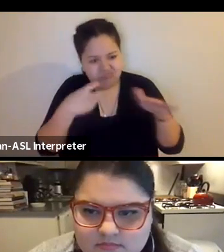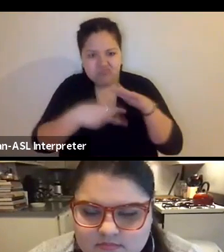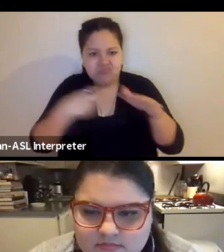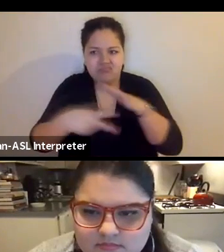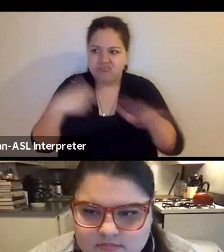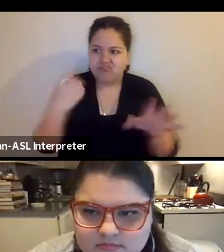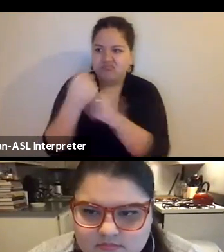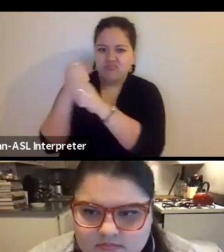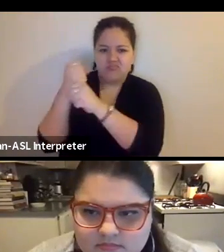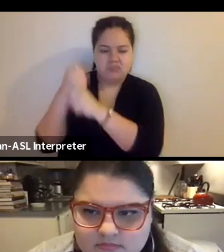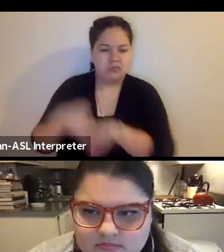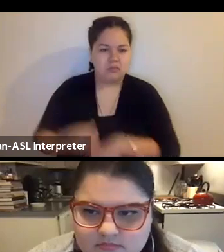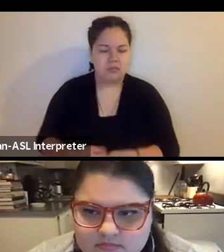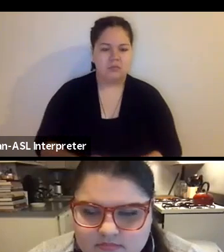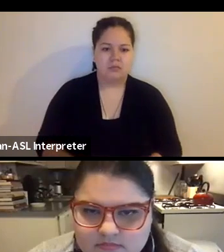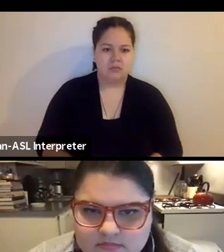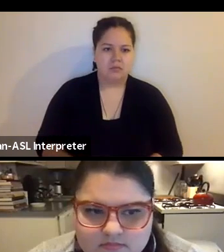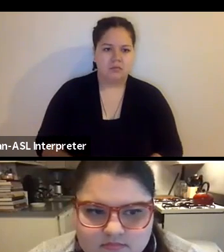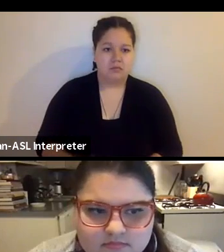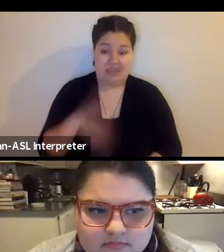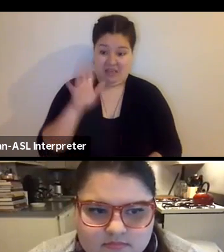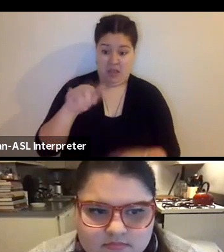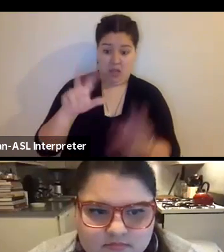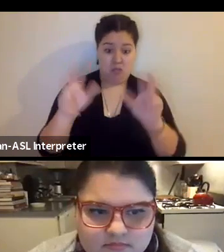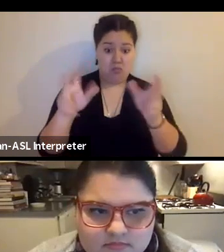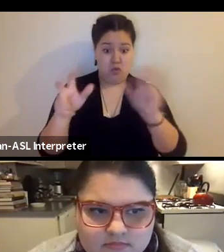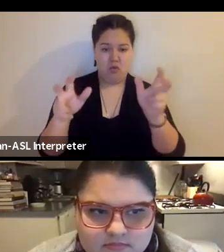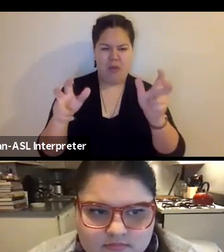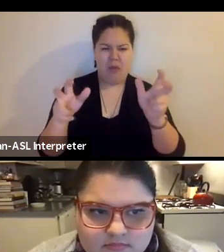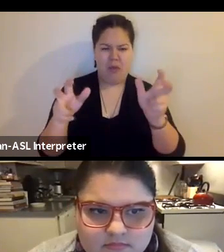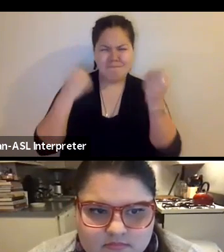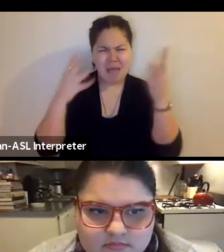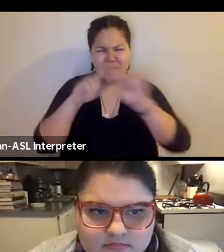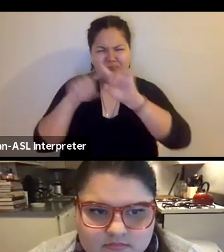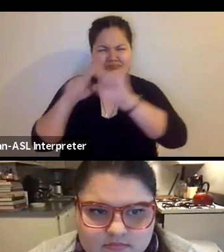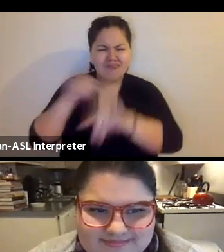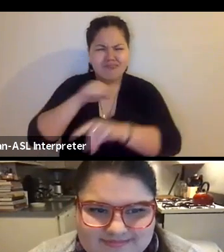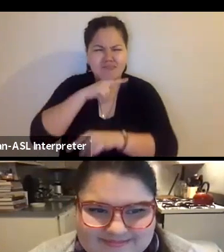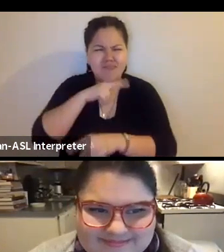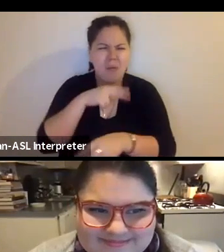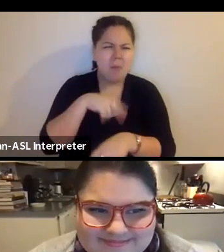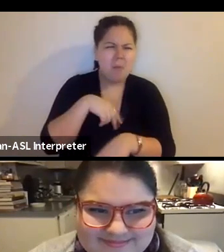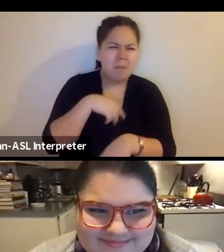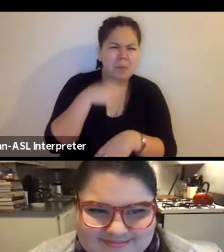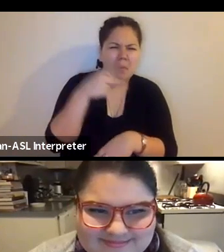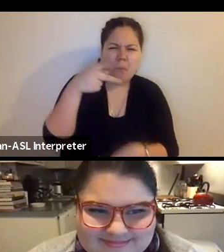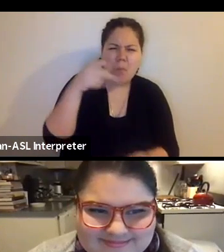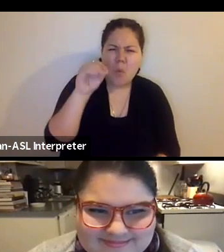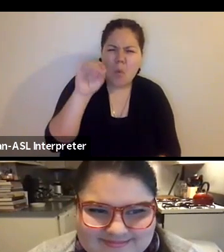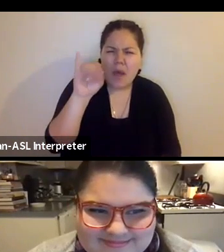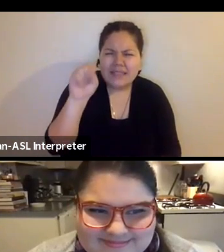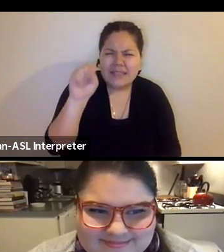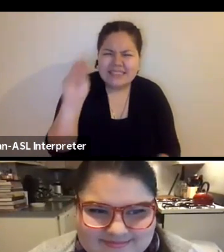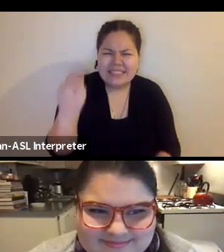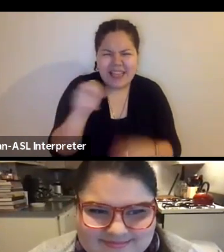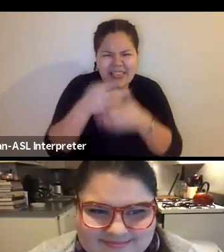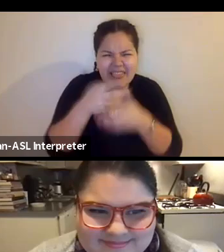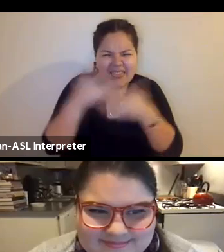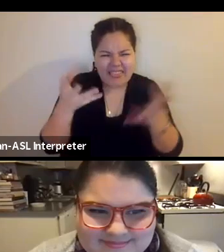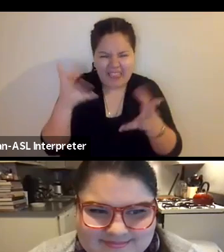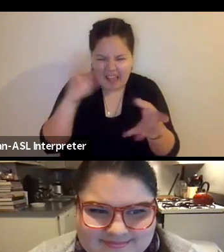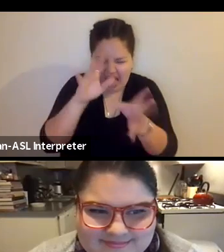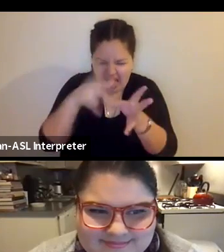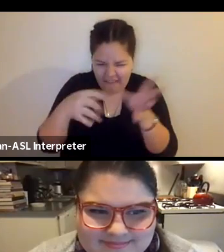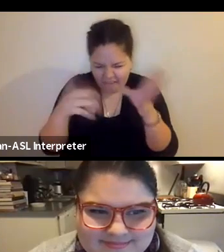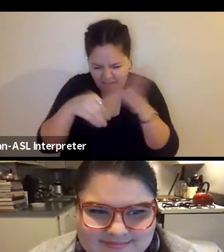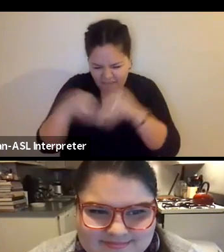are required to make these computers and whatever. I'm terribly untechnical, it's horrible. I have a pretty box